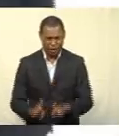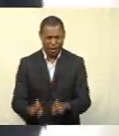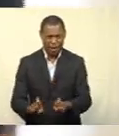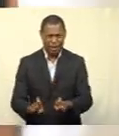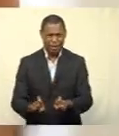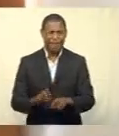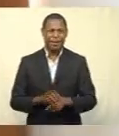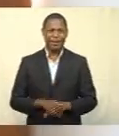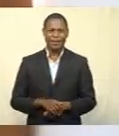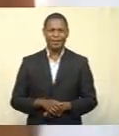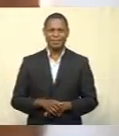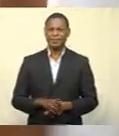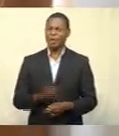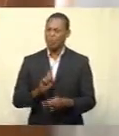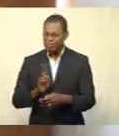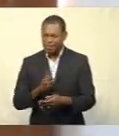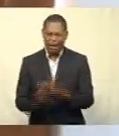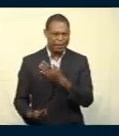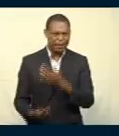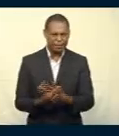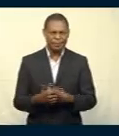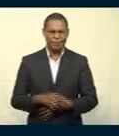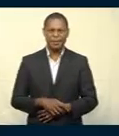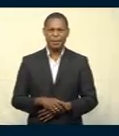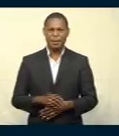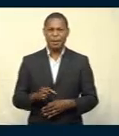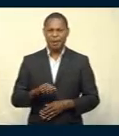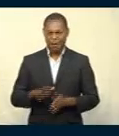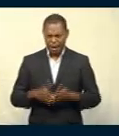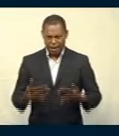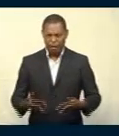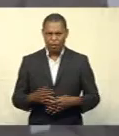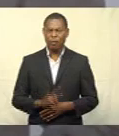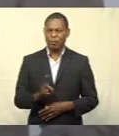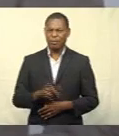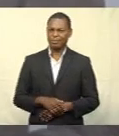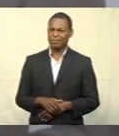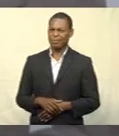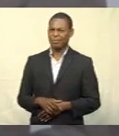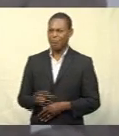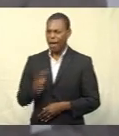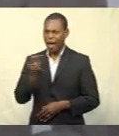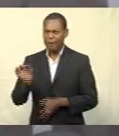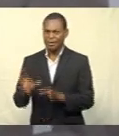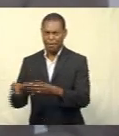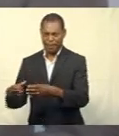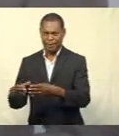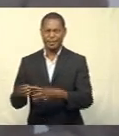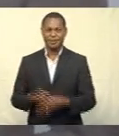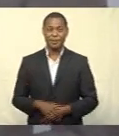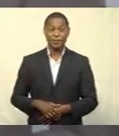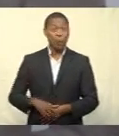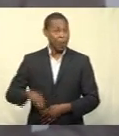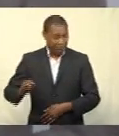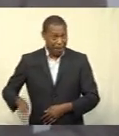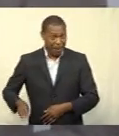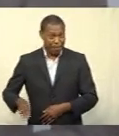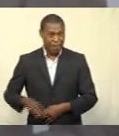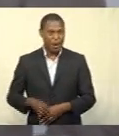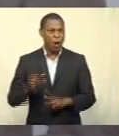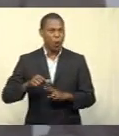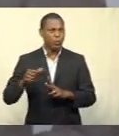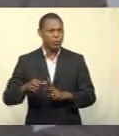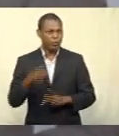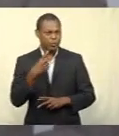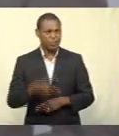is also for the very first time going public, holding my party accountable. The Sodelpa MP has also revealed the Nambua